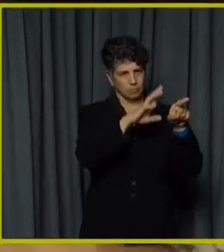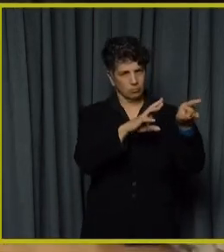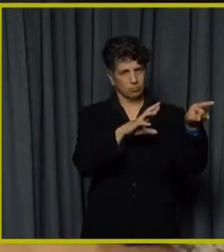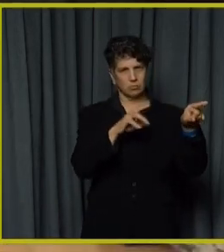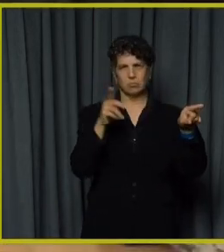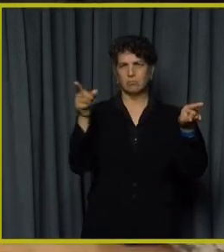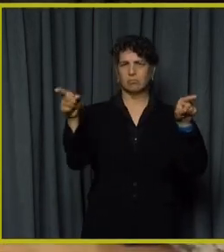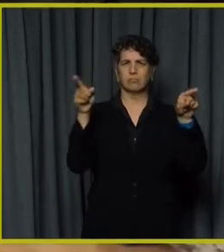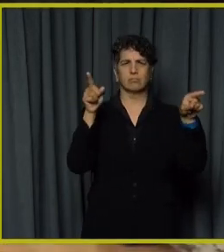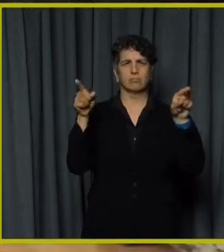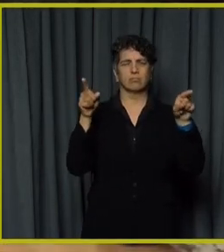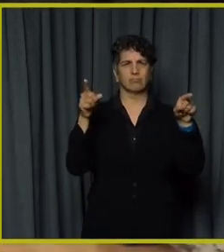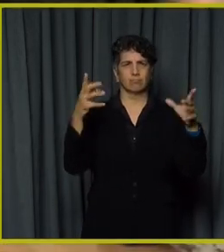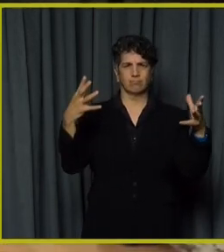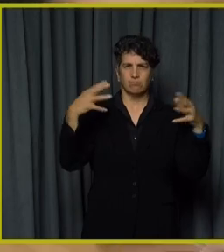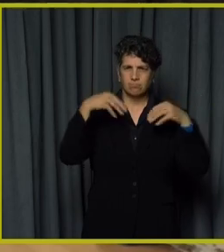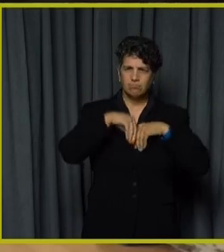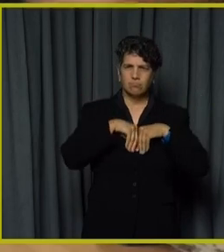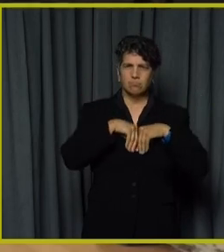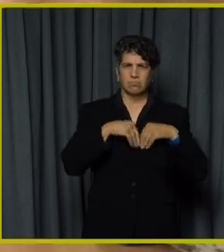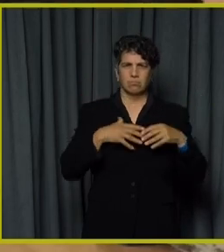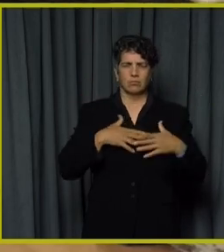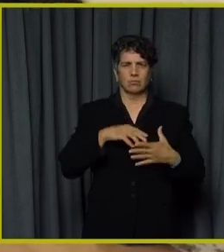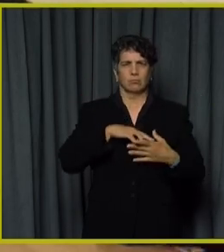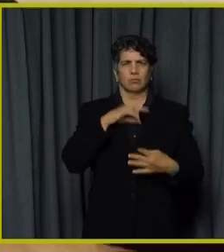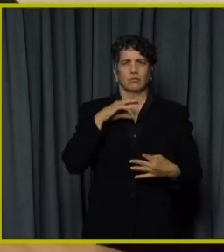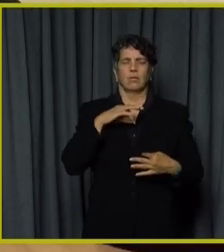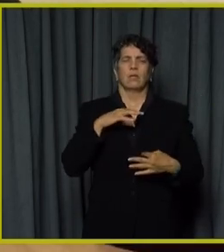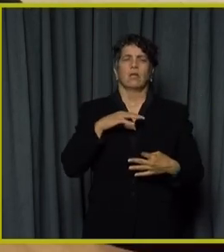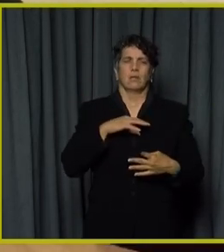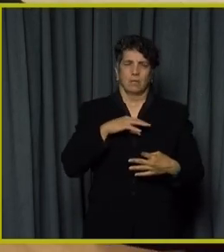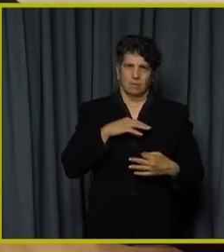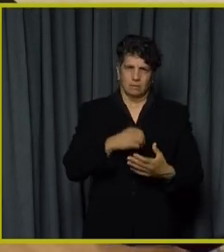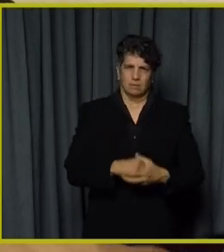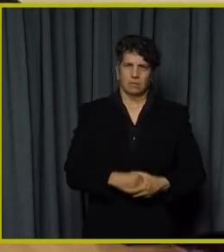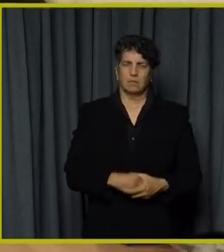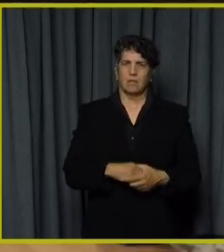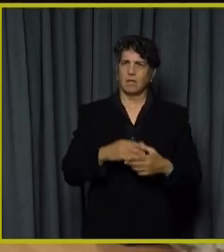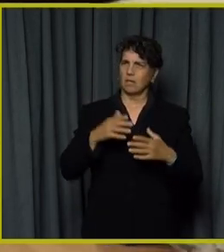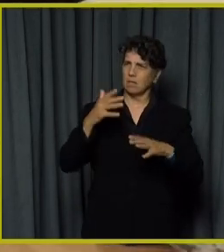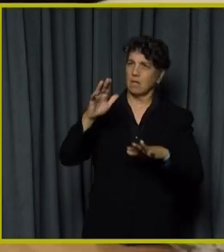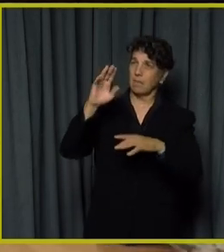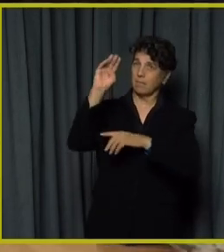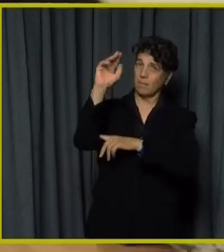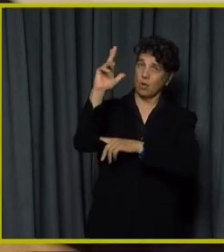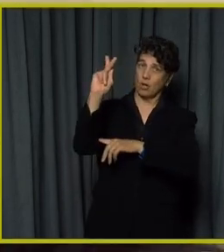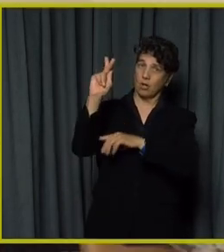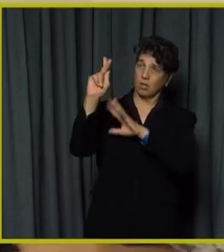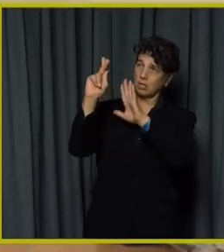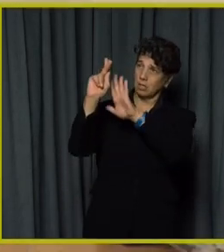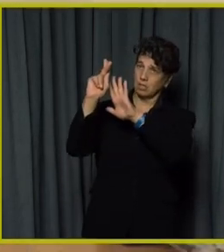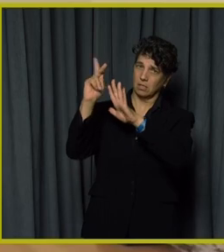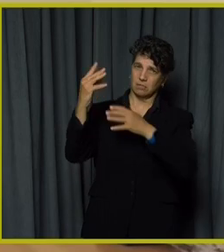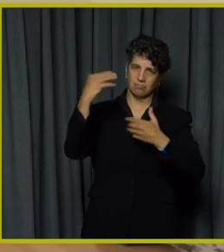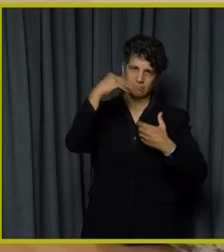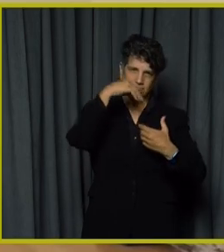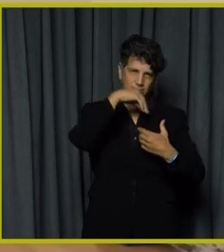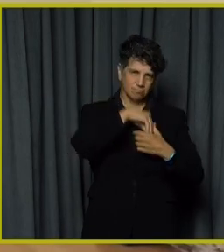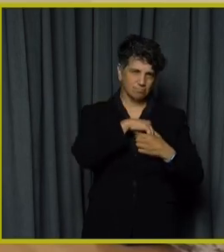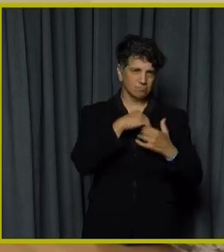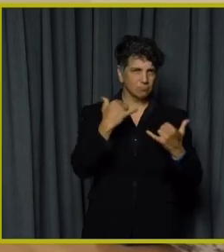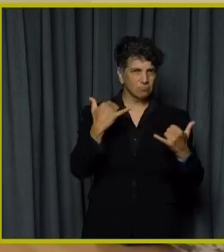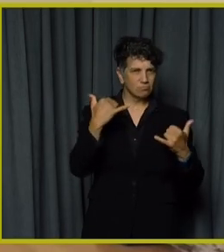Let the enactment and embodiment of the legacy of bringing all of us